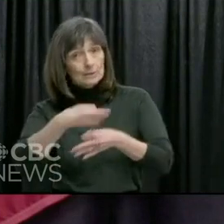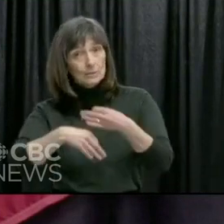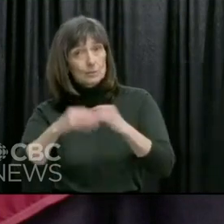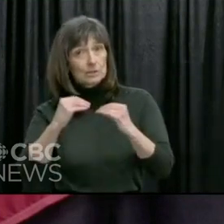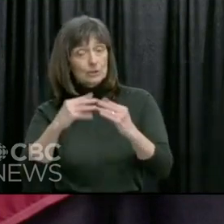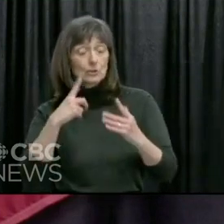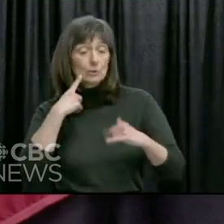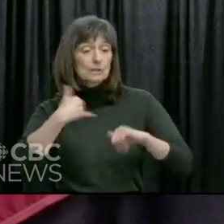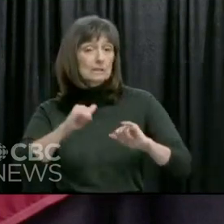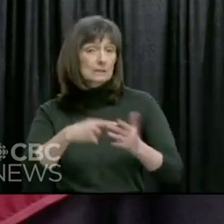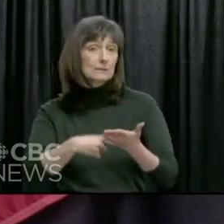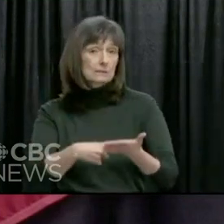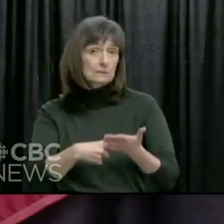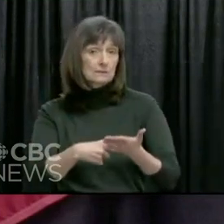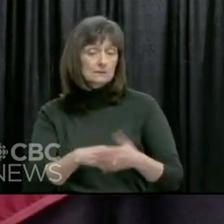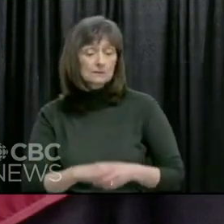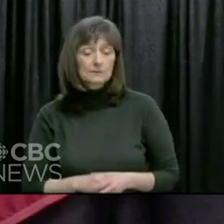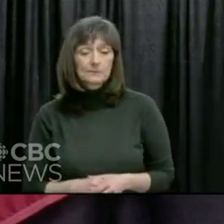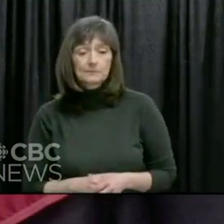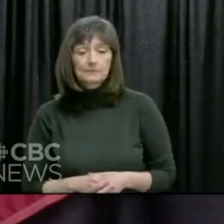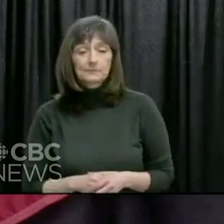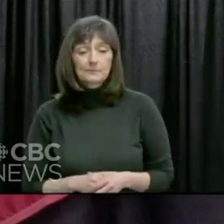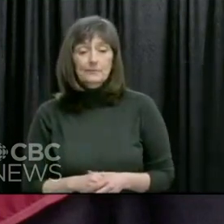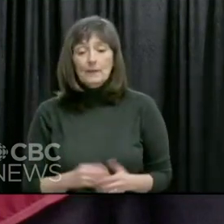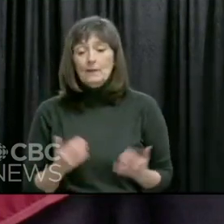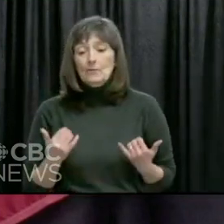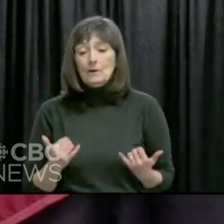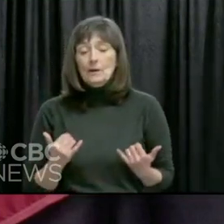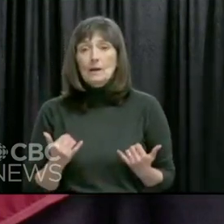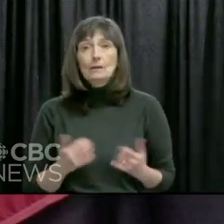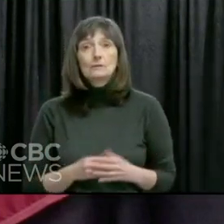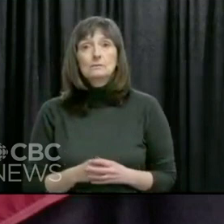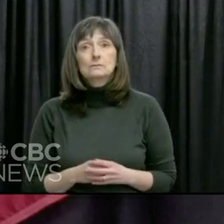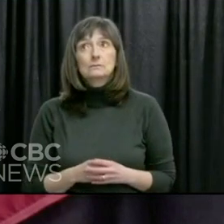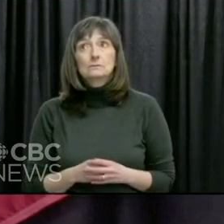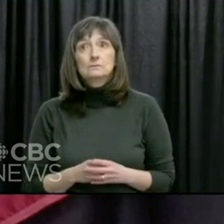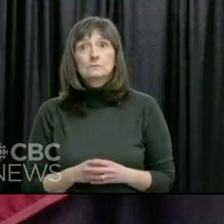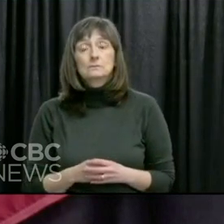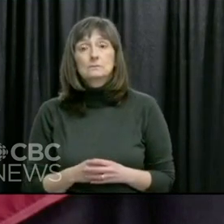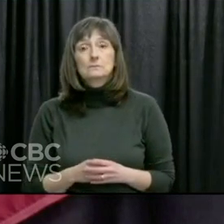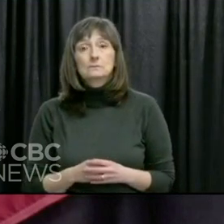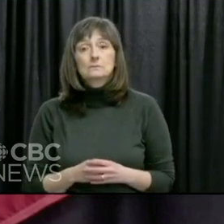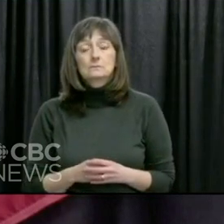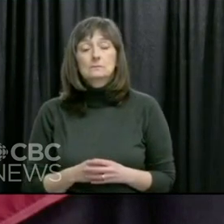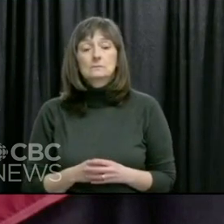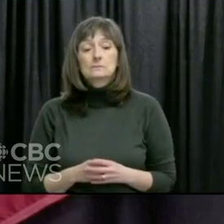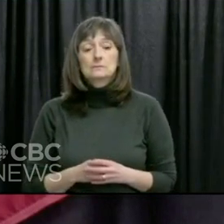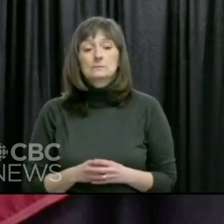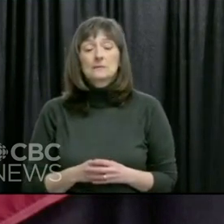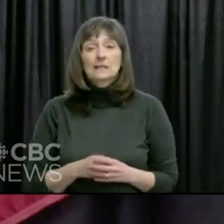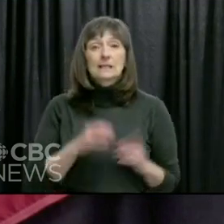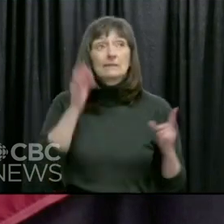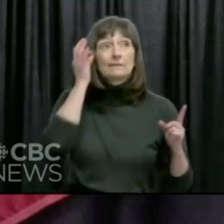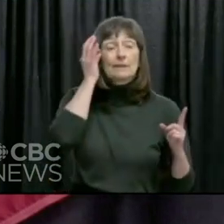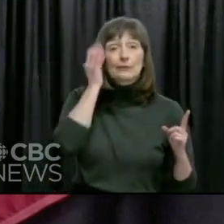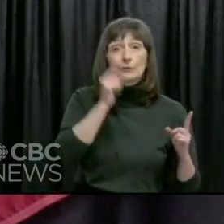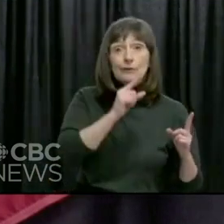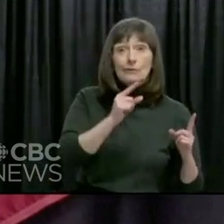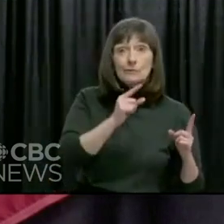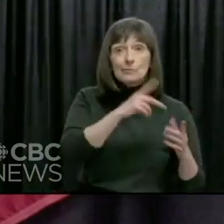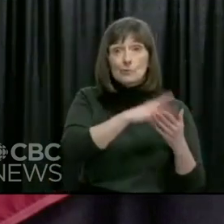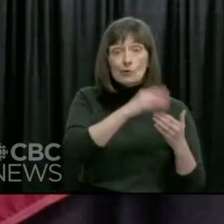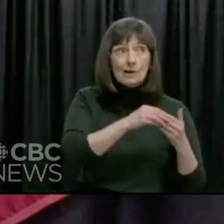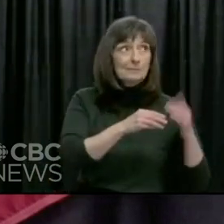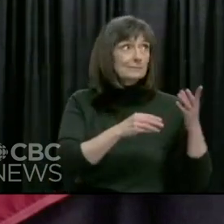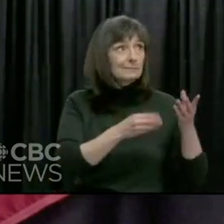go, will continue on. Currently, right now, we're accessing where the gaps would be with federal programs and